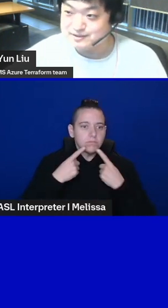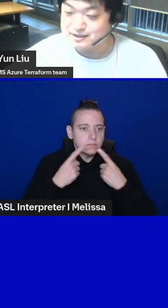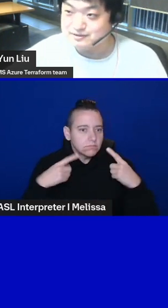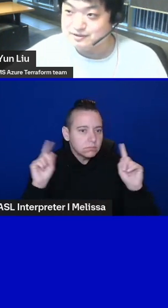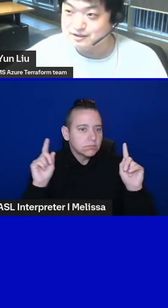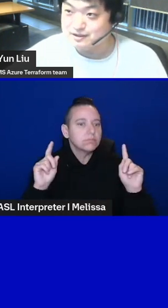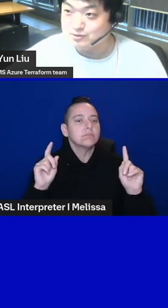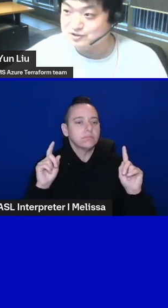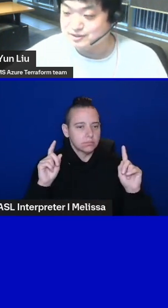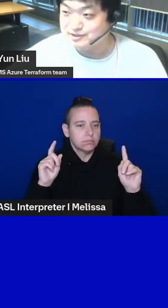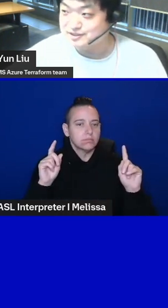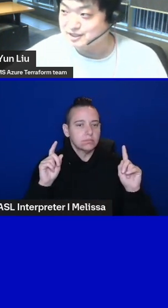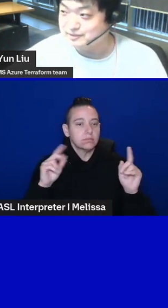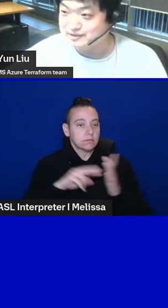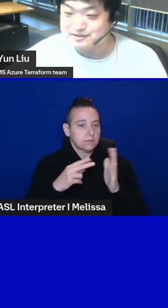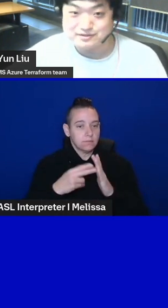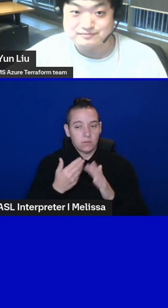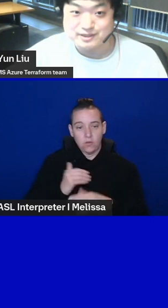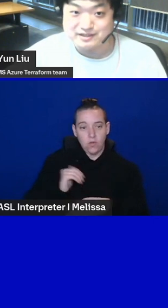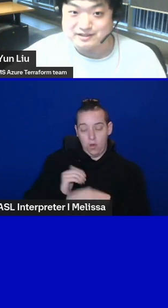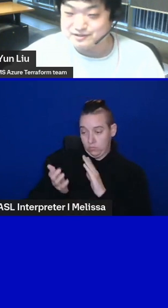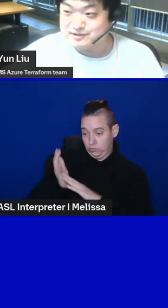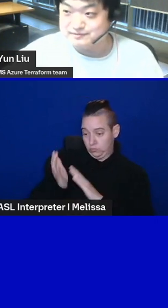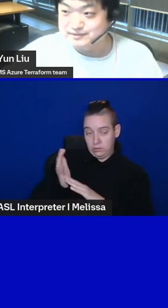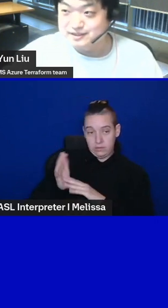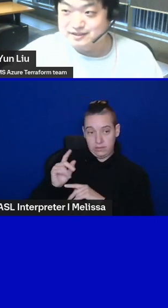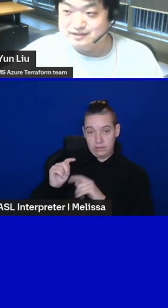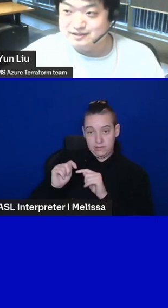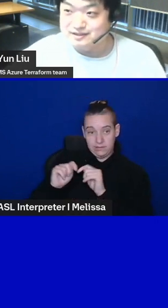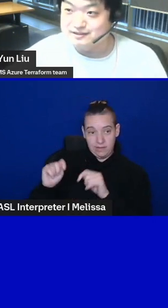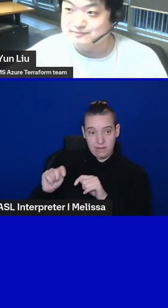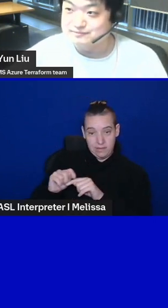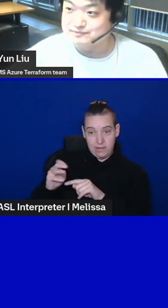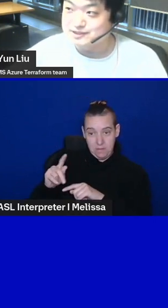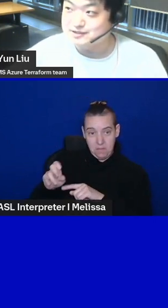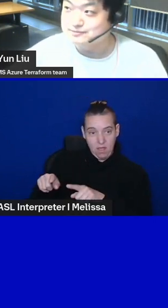which means that our generated template is good.